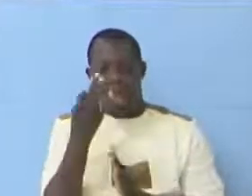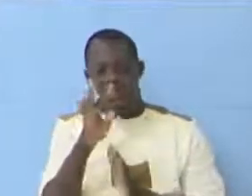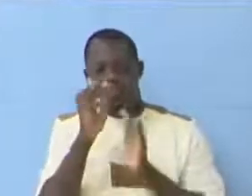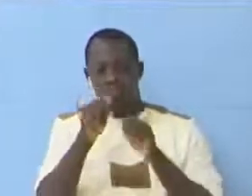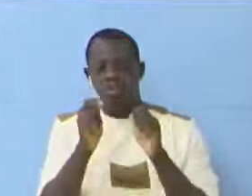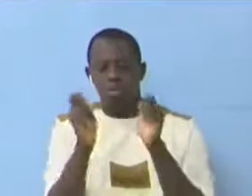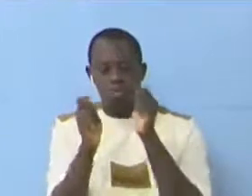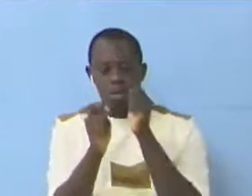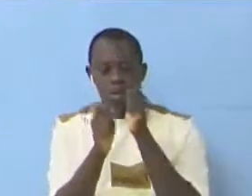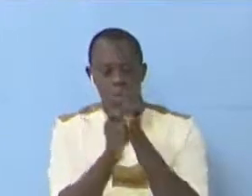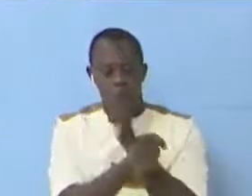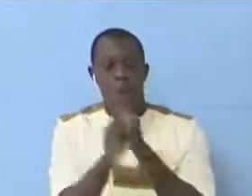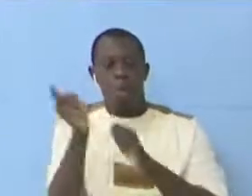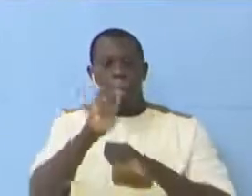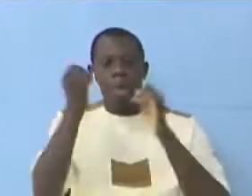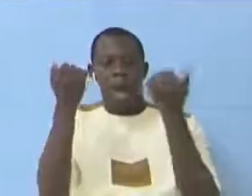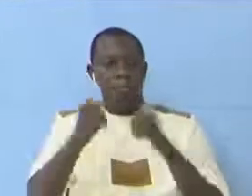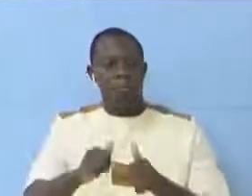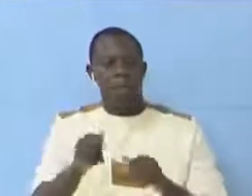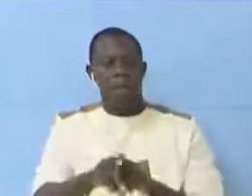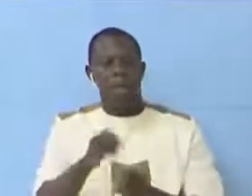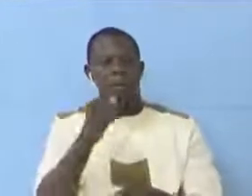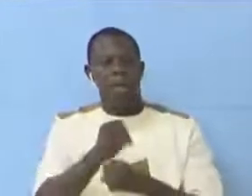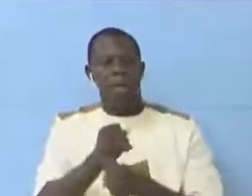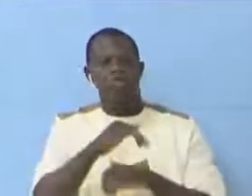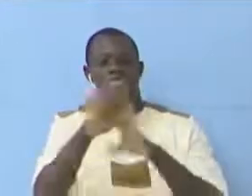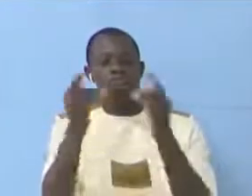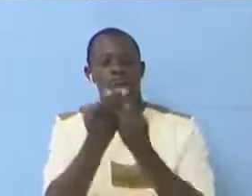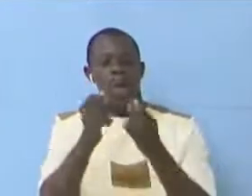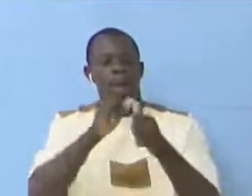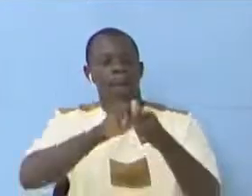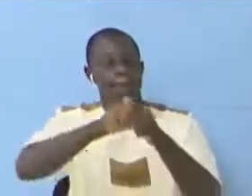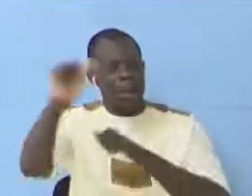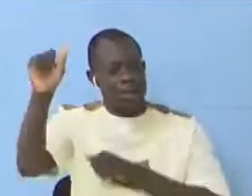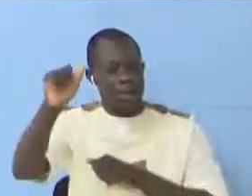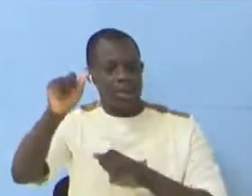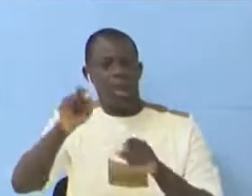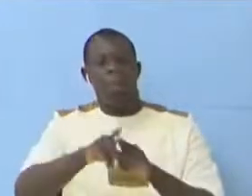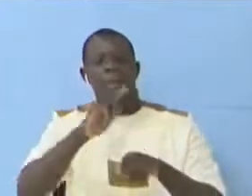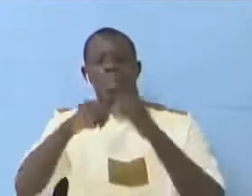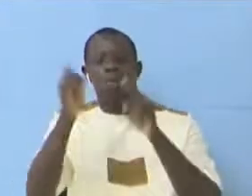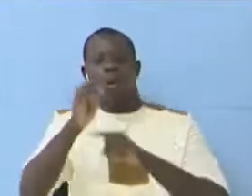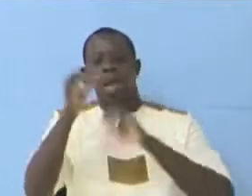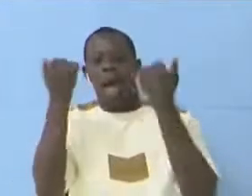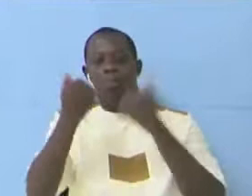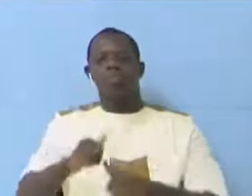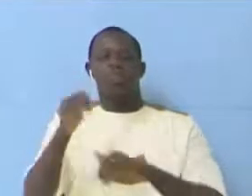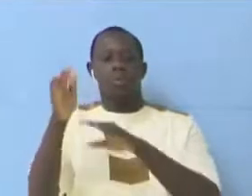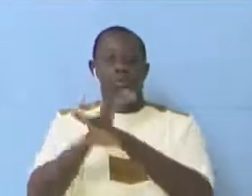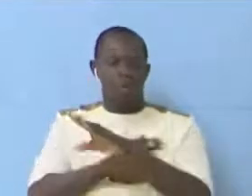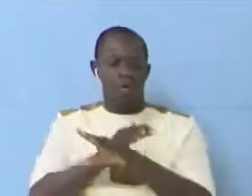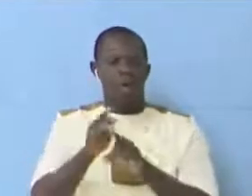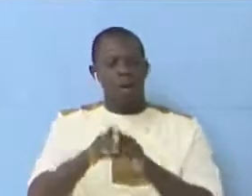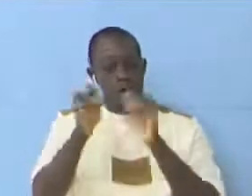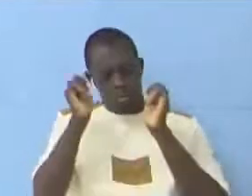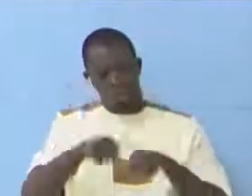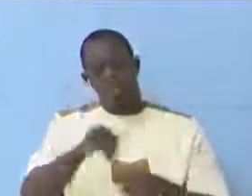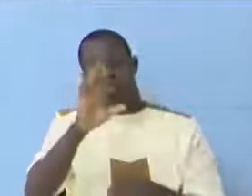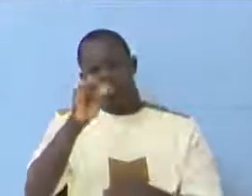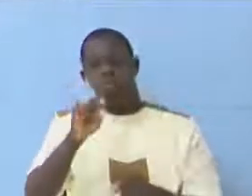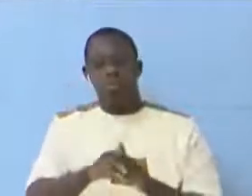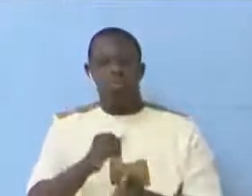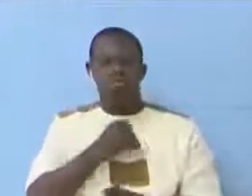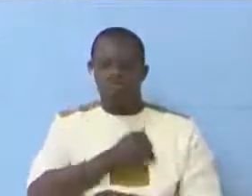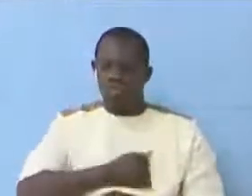li xew. def ko leneen lu gën li xewoon dinañ ko def. Change what happened, we change it. ñu ngi massawu nag